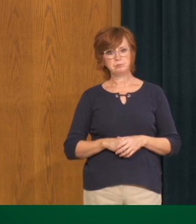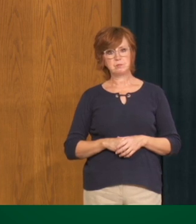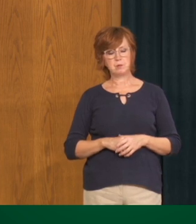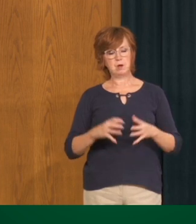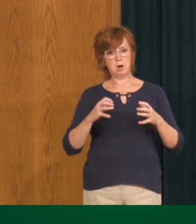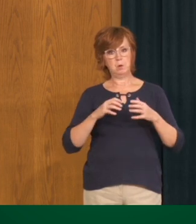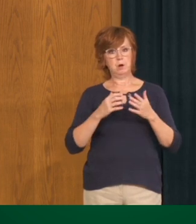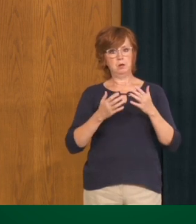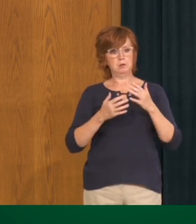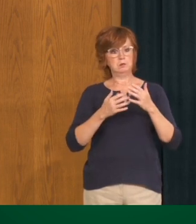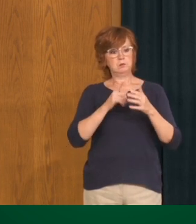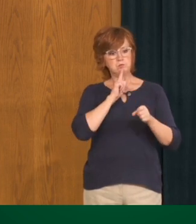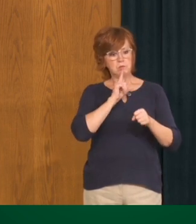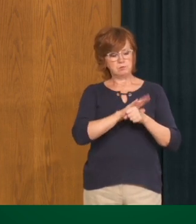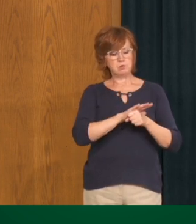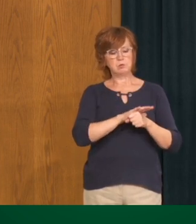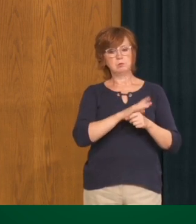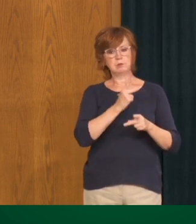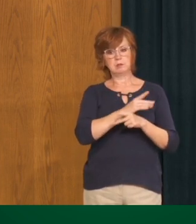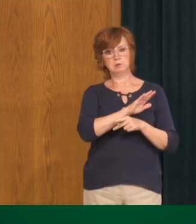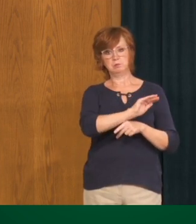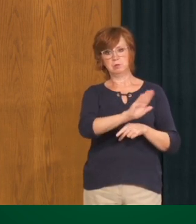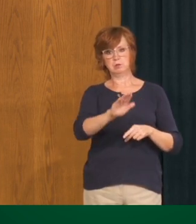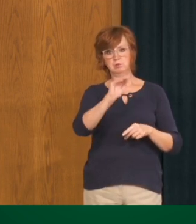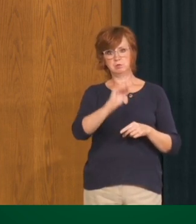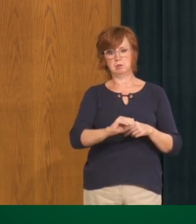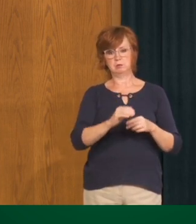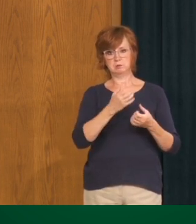safe. So I think that that's been pretty clear.